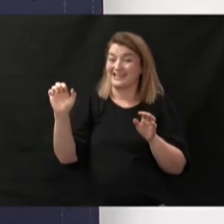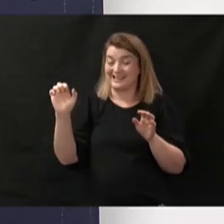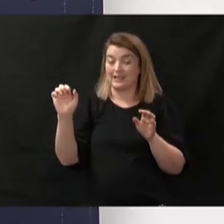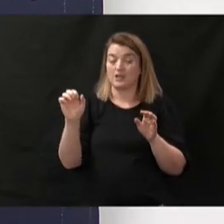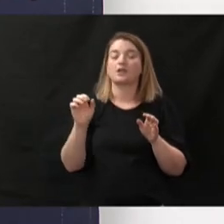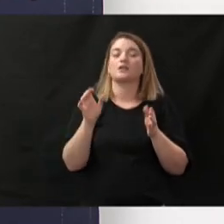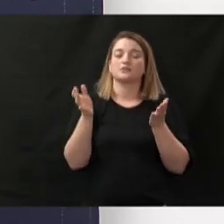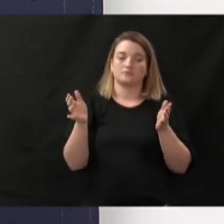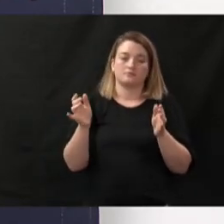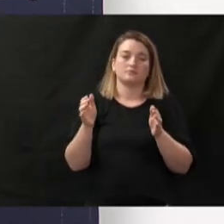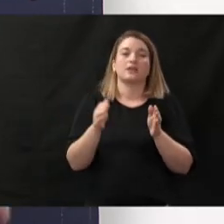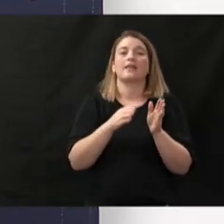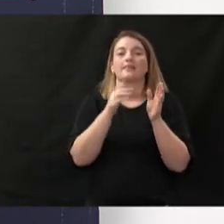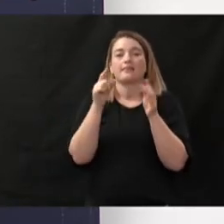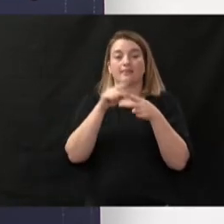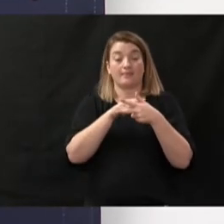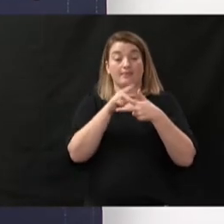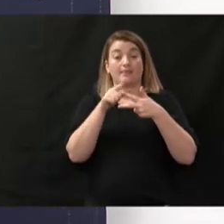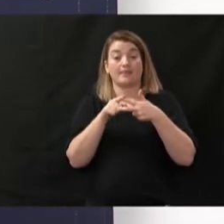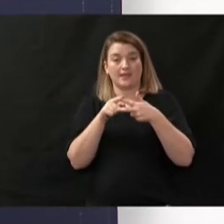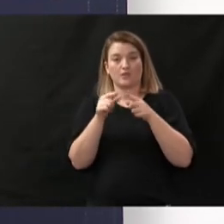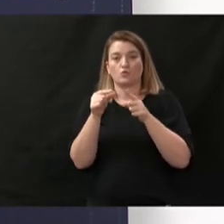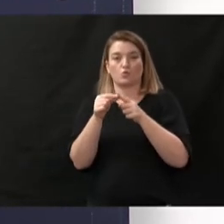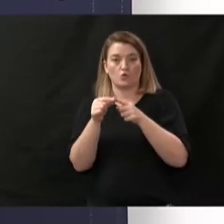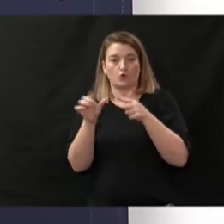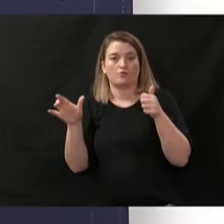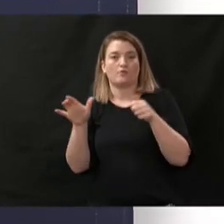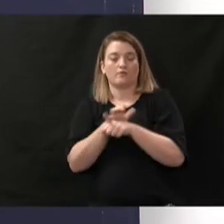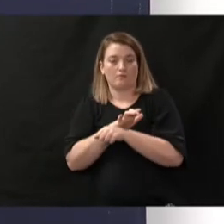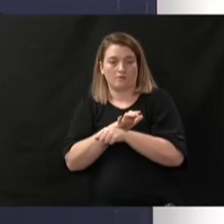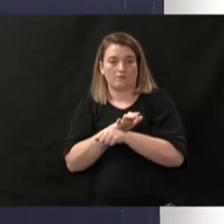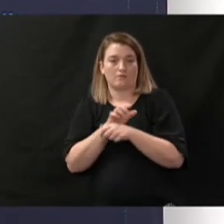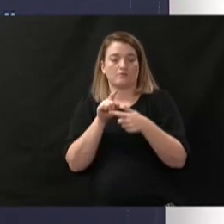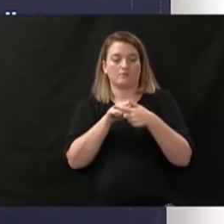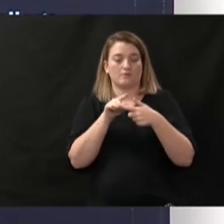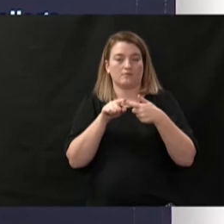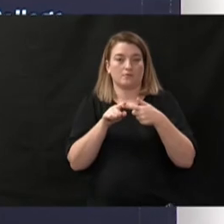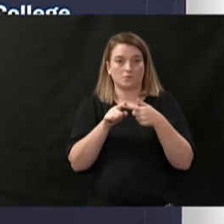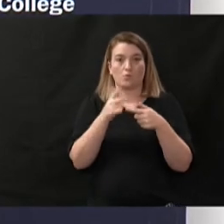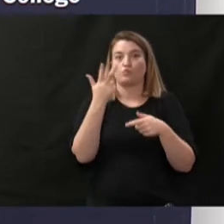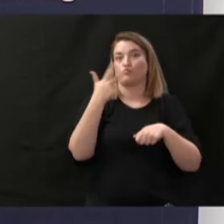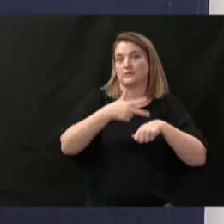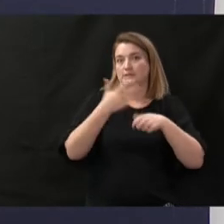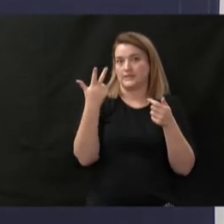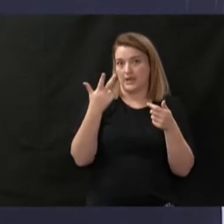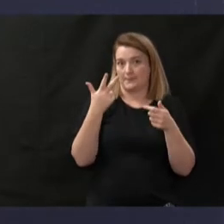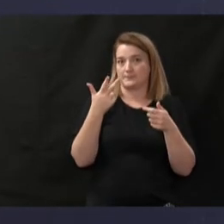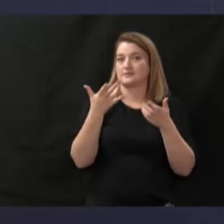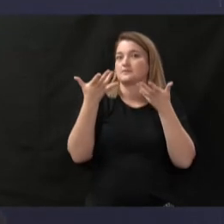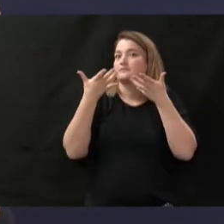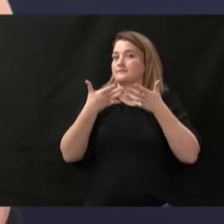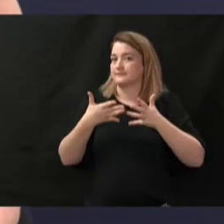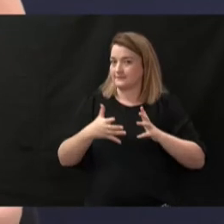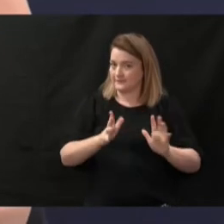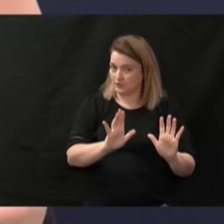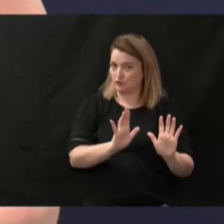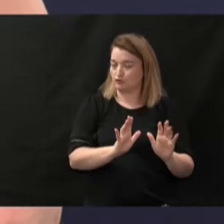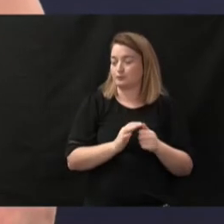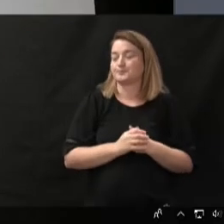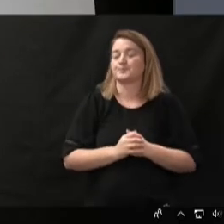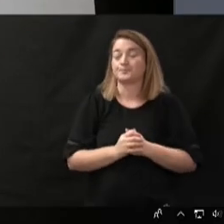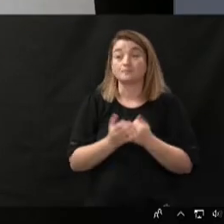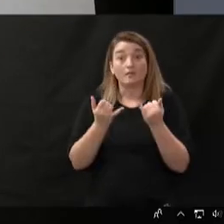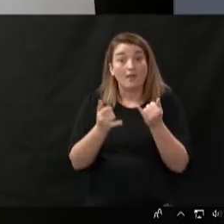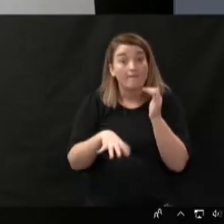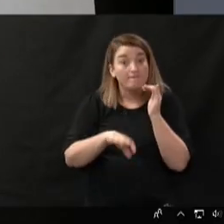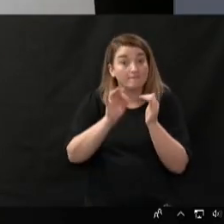W-E-R-E, were. Okay, so you've done that three times. Now, just find a piece of